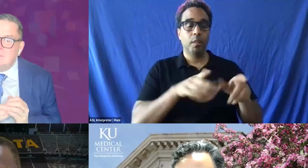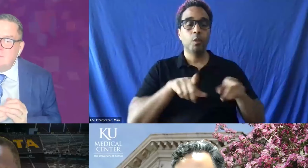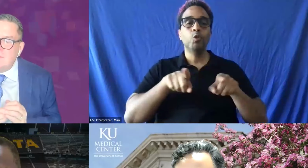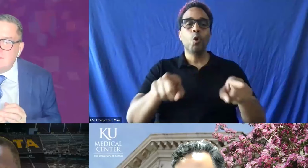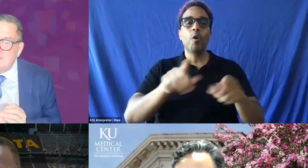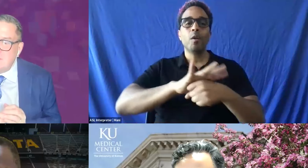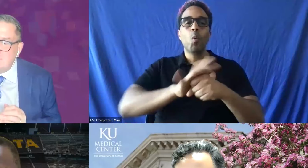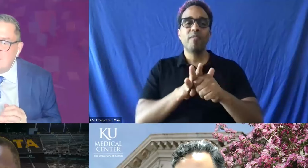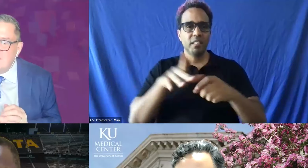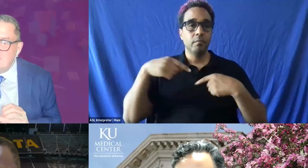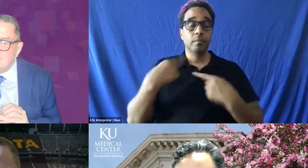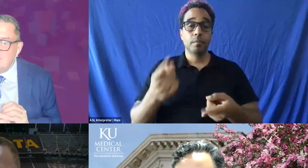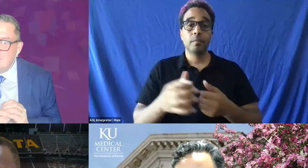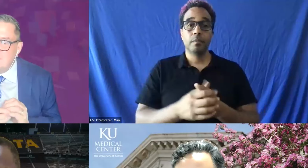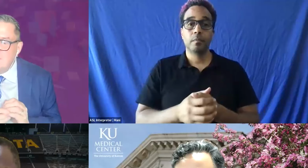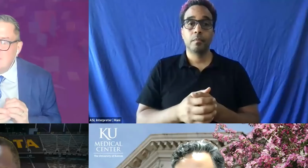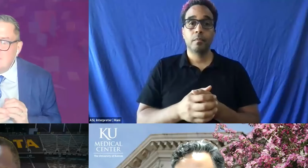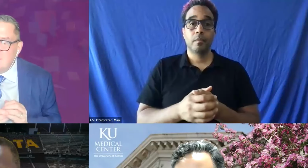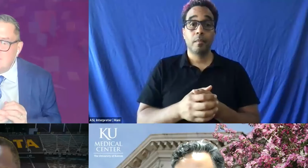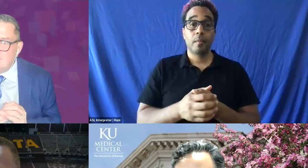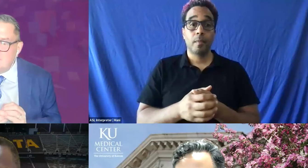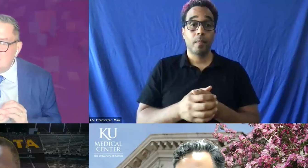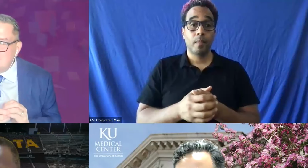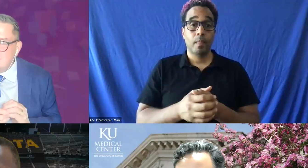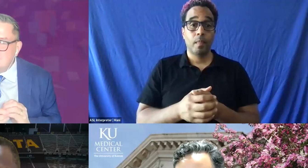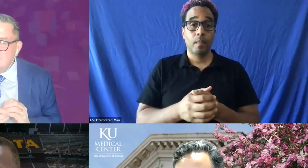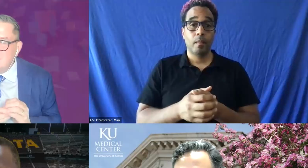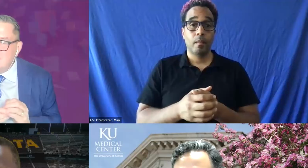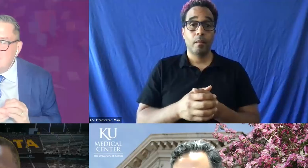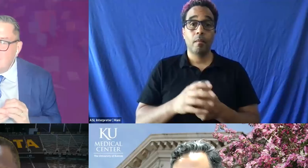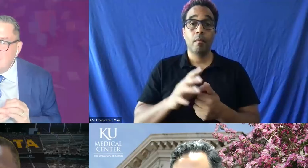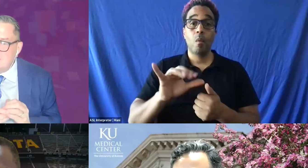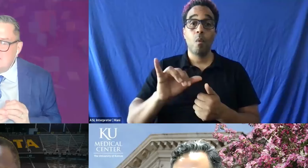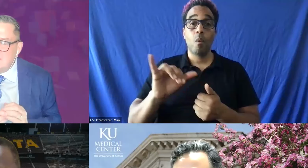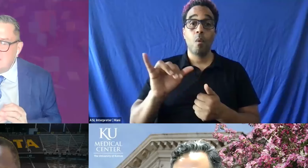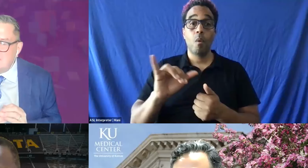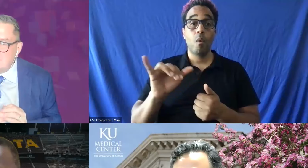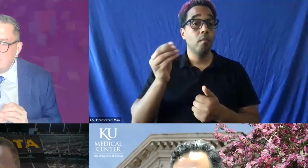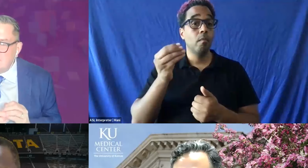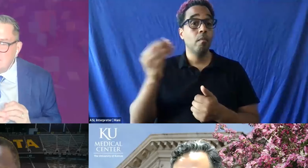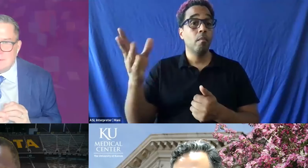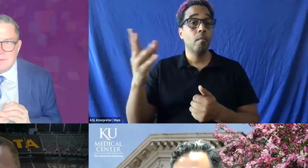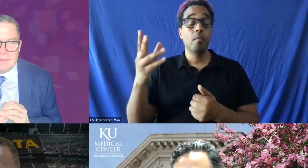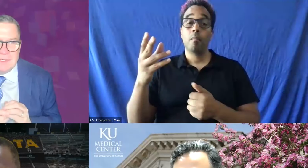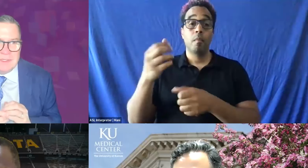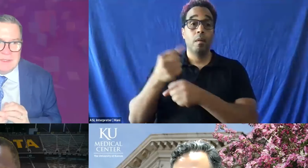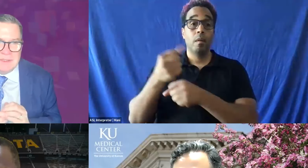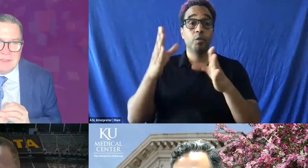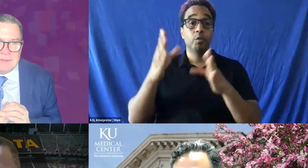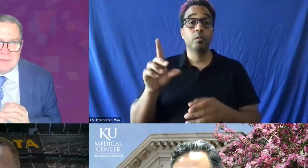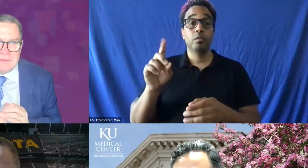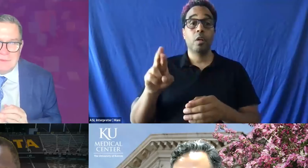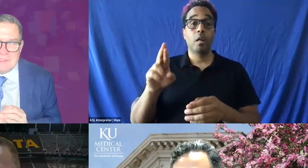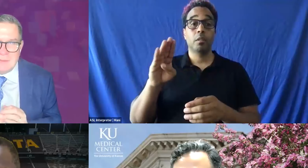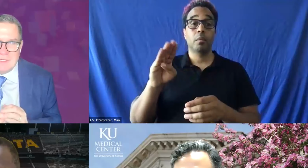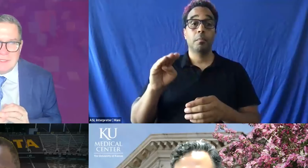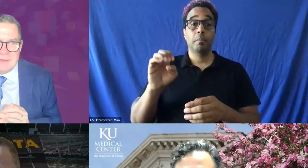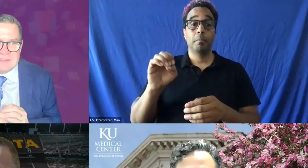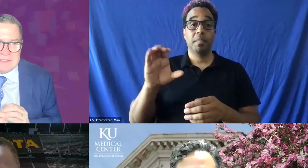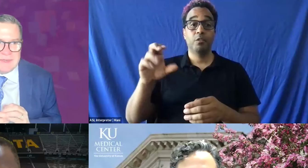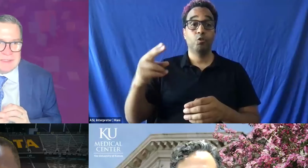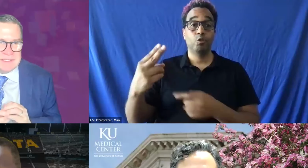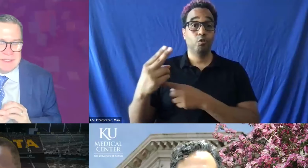So we need to also, I have a note here to our producers to spotlight Dr. Beech also to